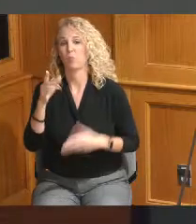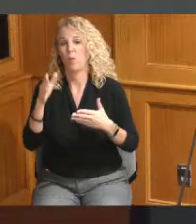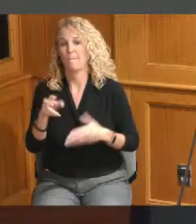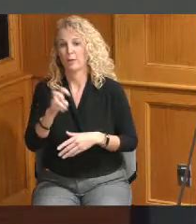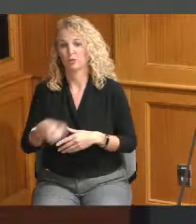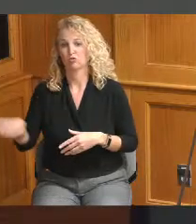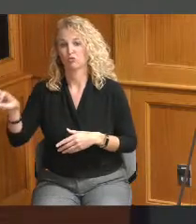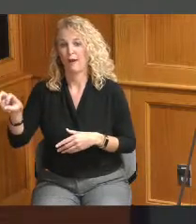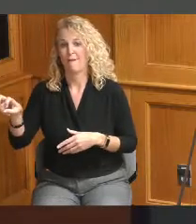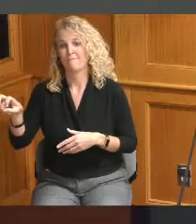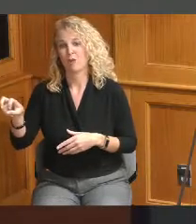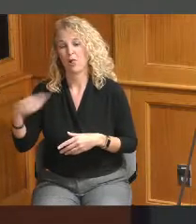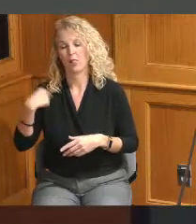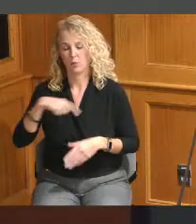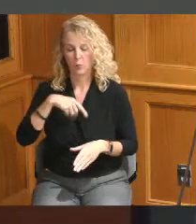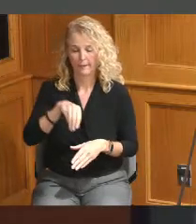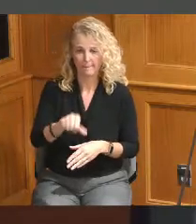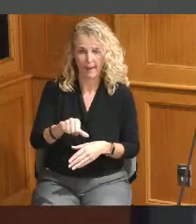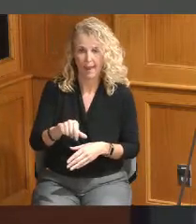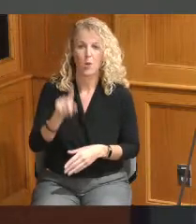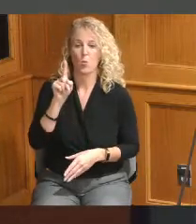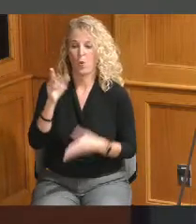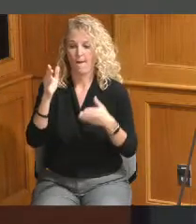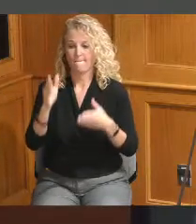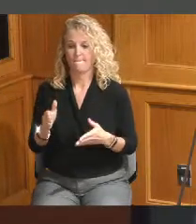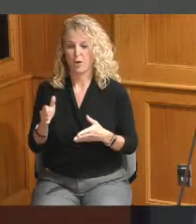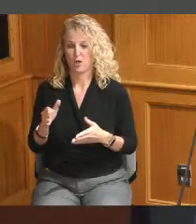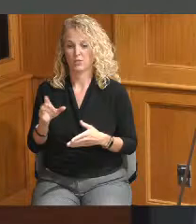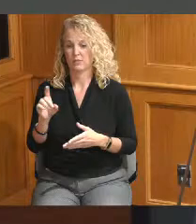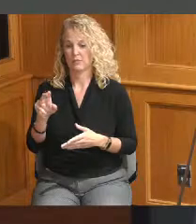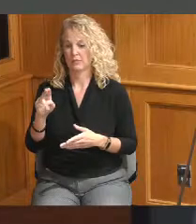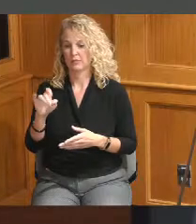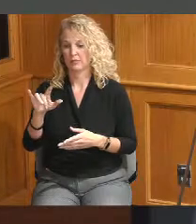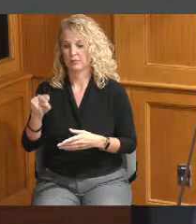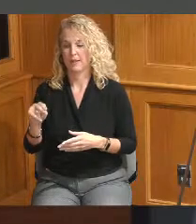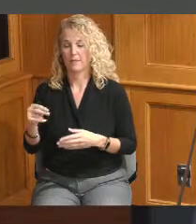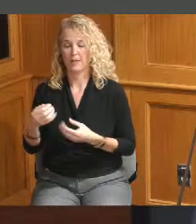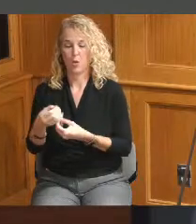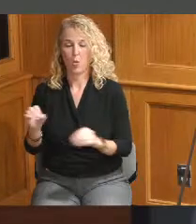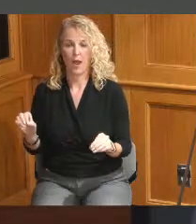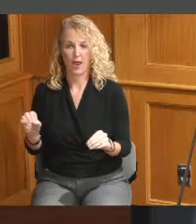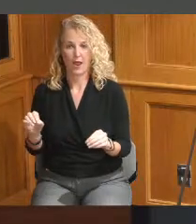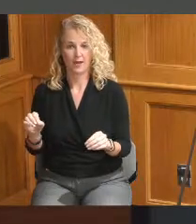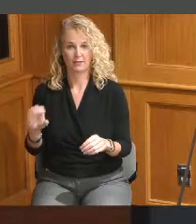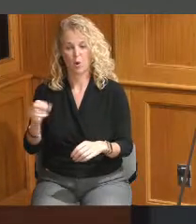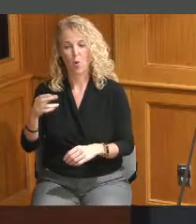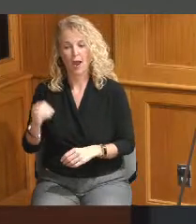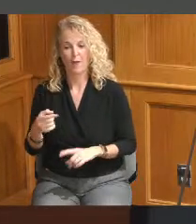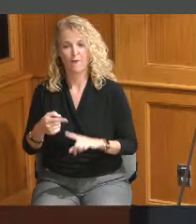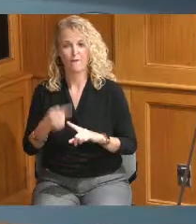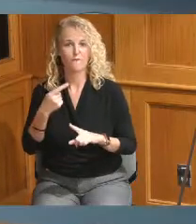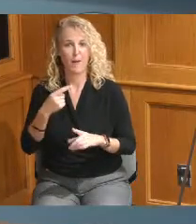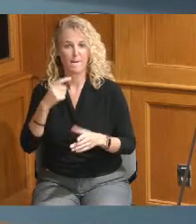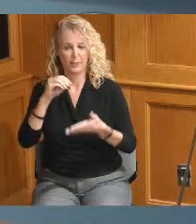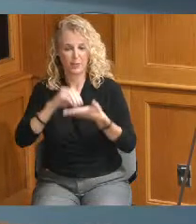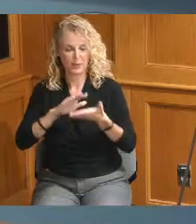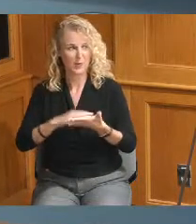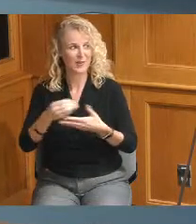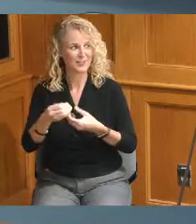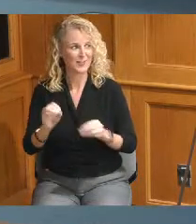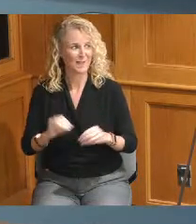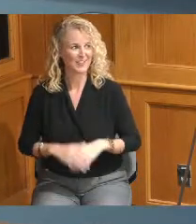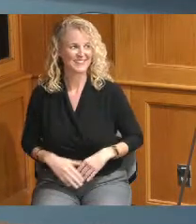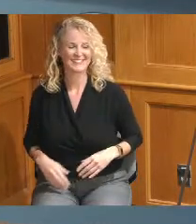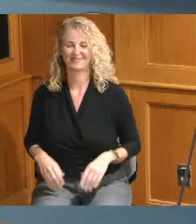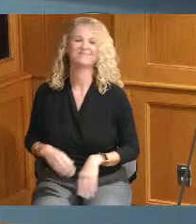authorization to travel at the county's expense, one employee to Dublin, Ohio in the recorder's office. And that is your consent agenda, Commissioners. Thank you. I do